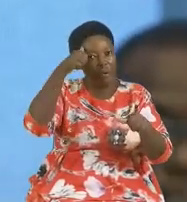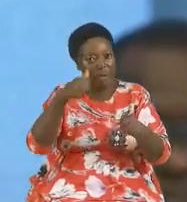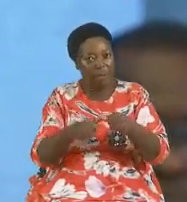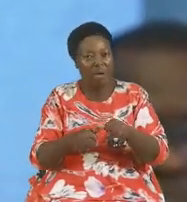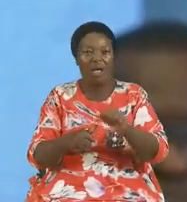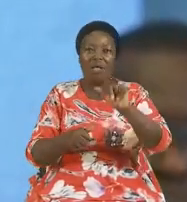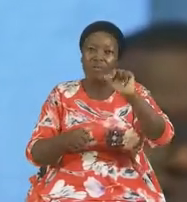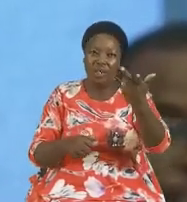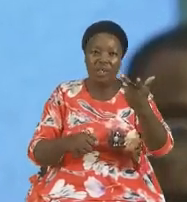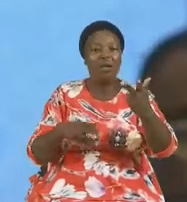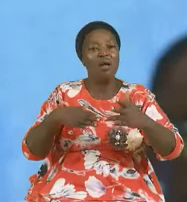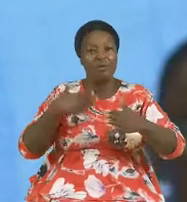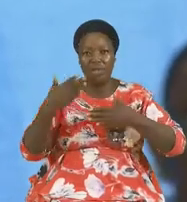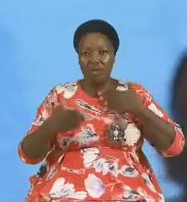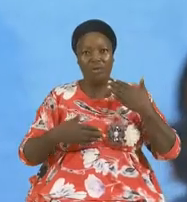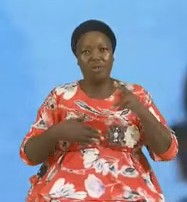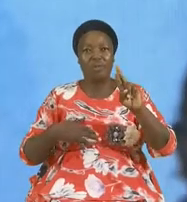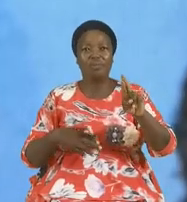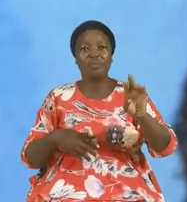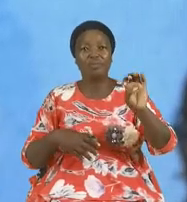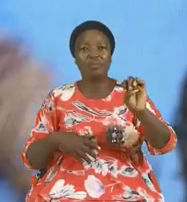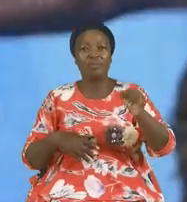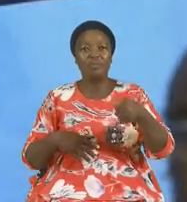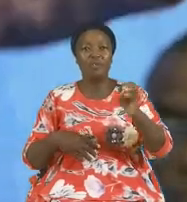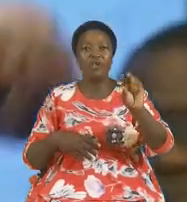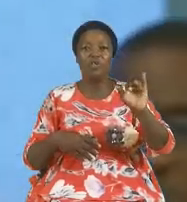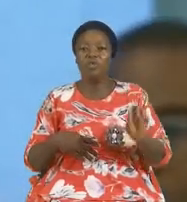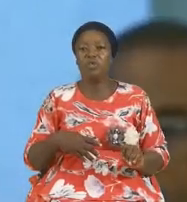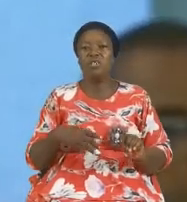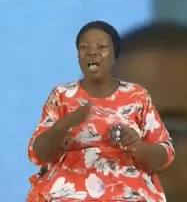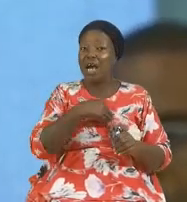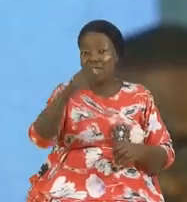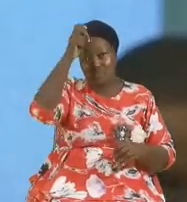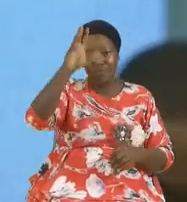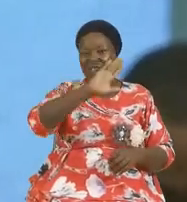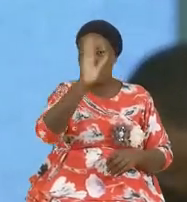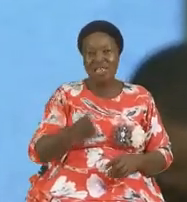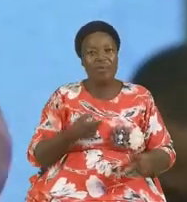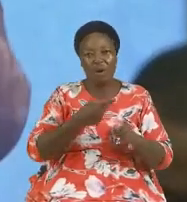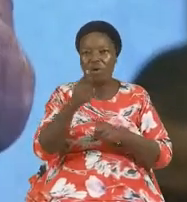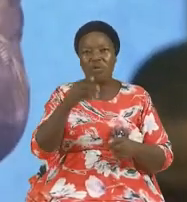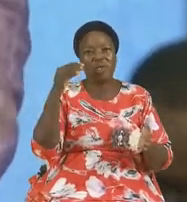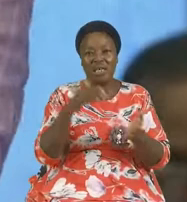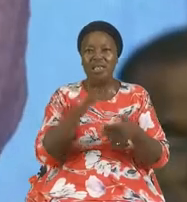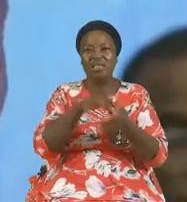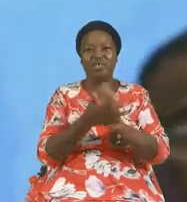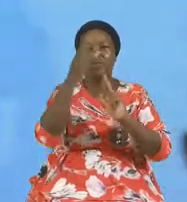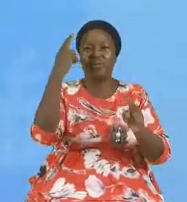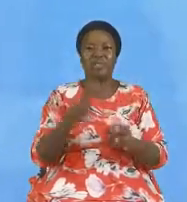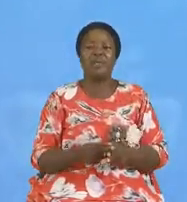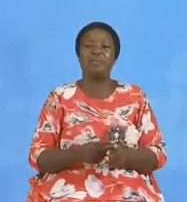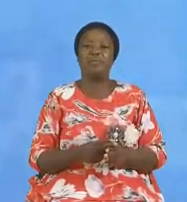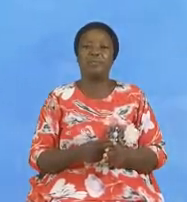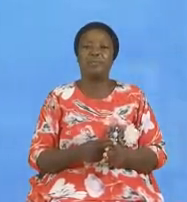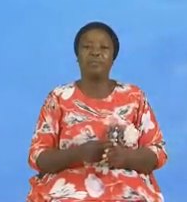One, repent. Two, remember. Three, rejoice. And the devil will never